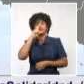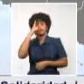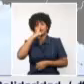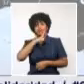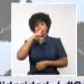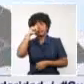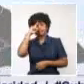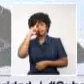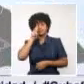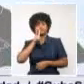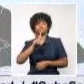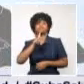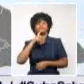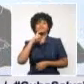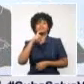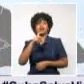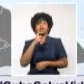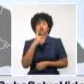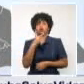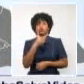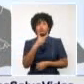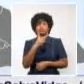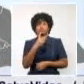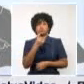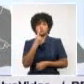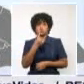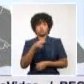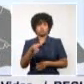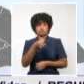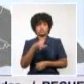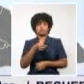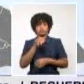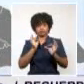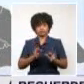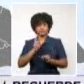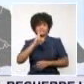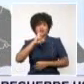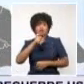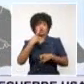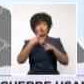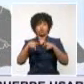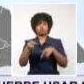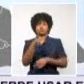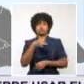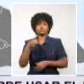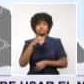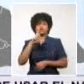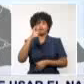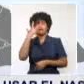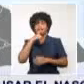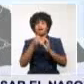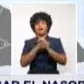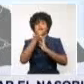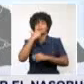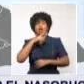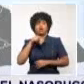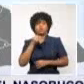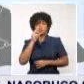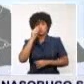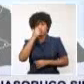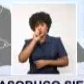40 to 60 years of age group with 7 cases, and in the 60 years and